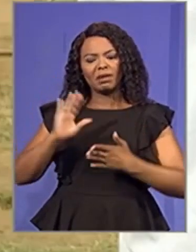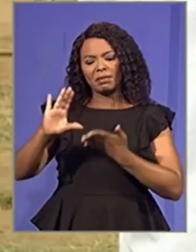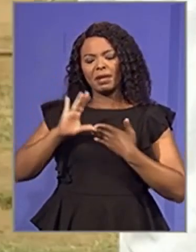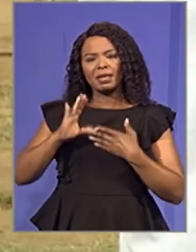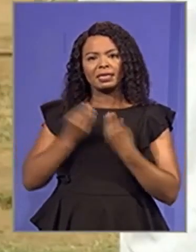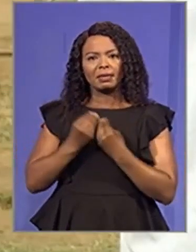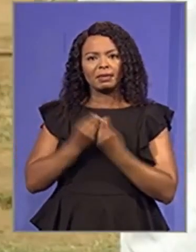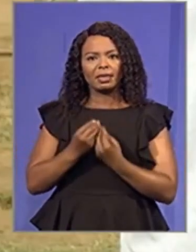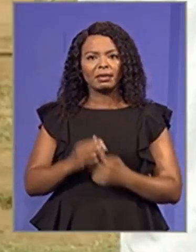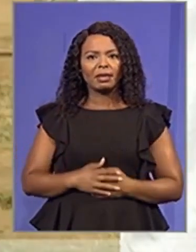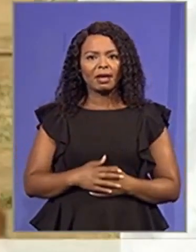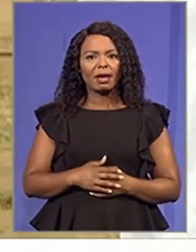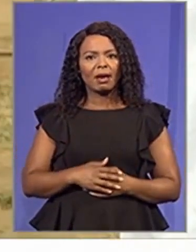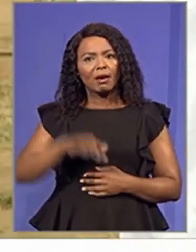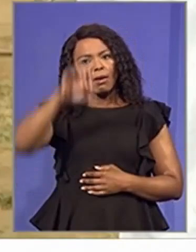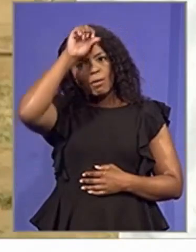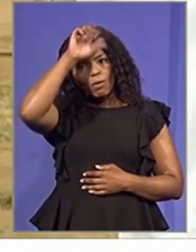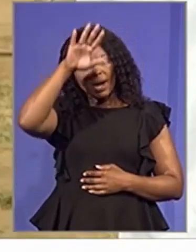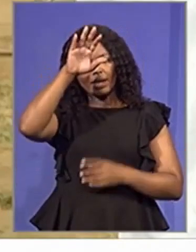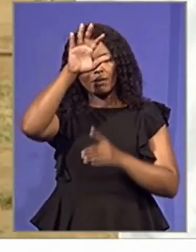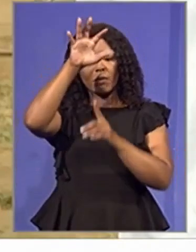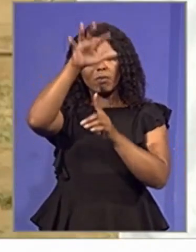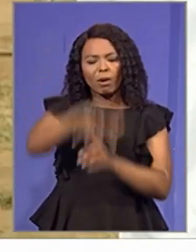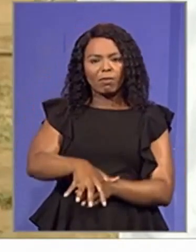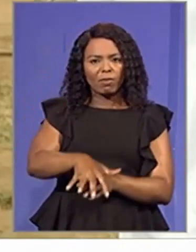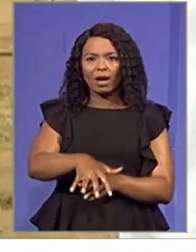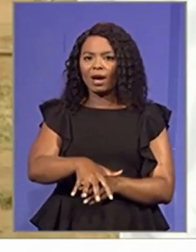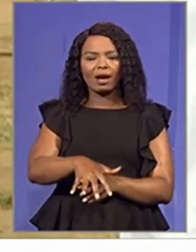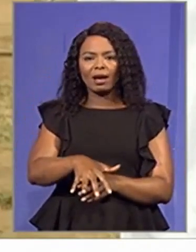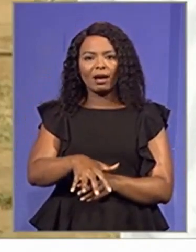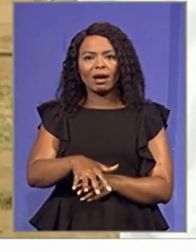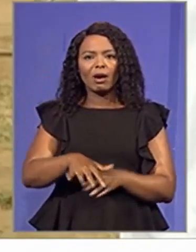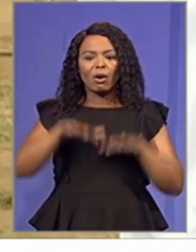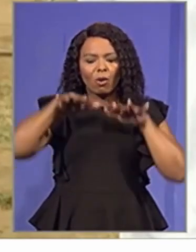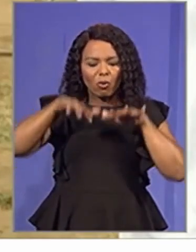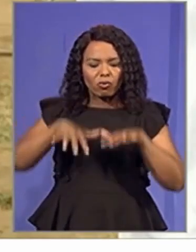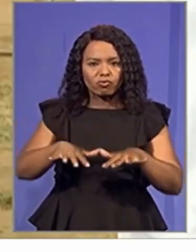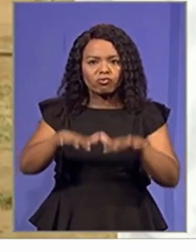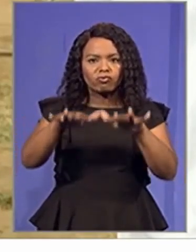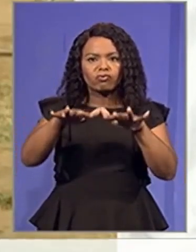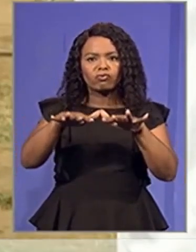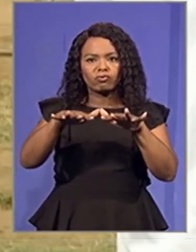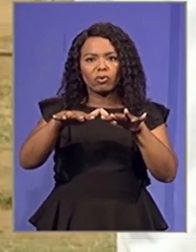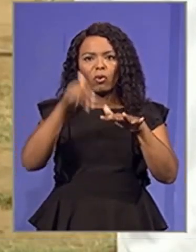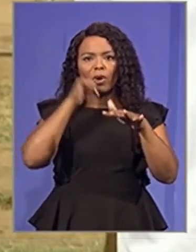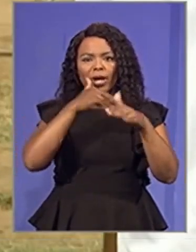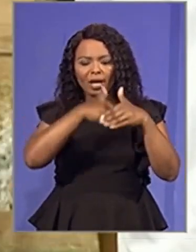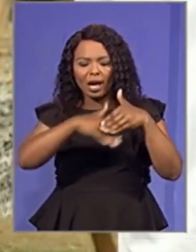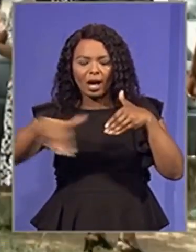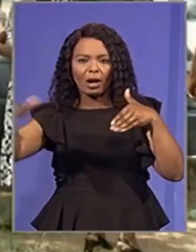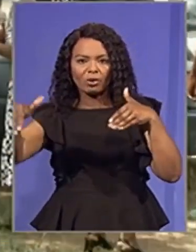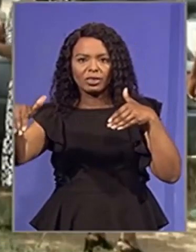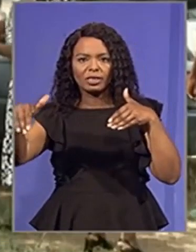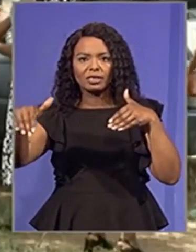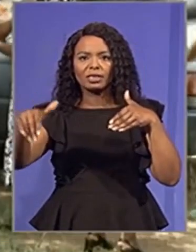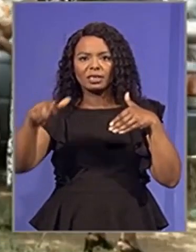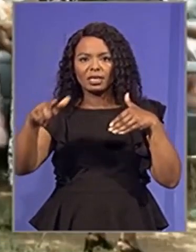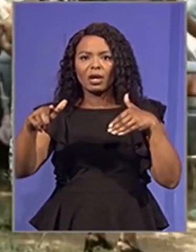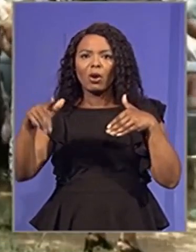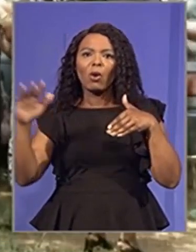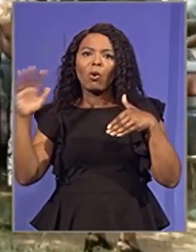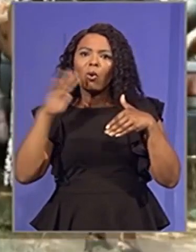mine ba gogotše ke metsi ba kopana le metsi ge ba santse gore ba jwe mo ba tseneng. Setšhaba sa mo